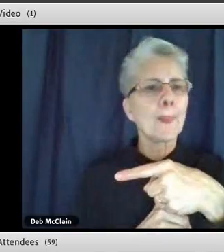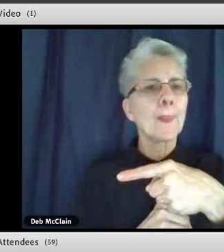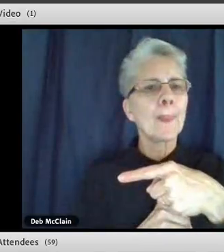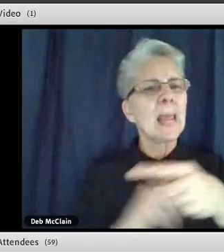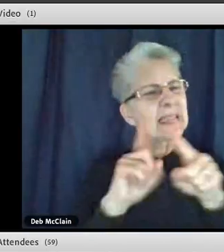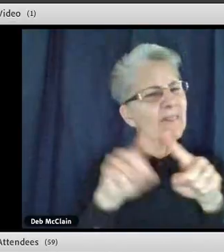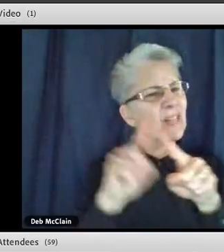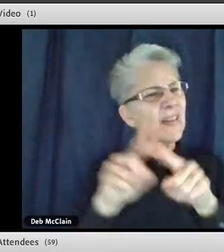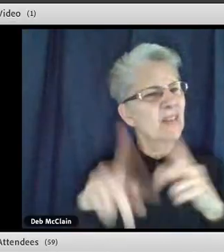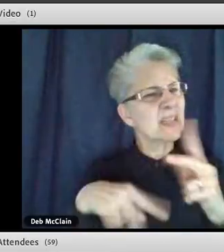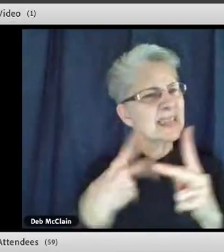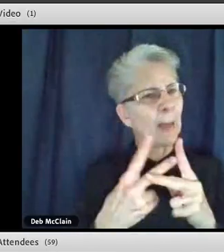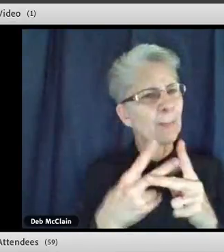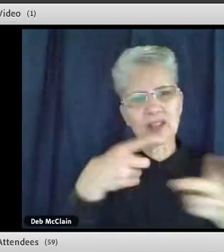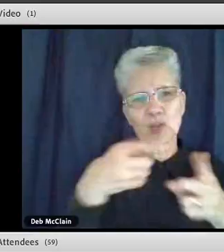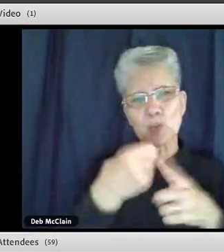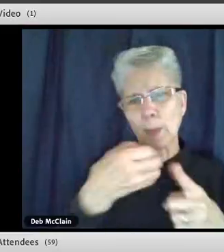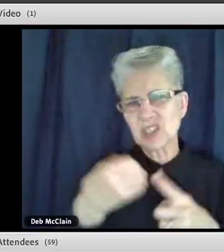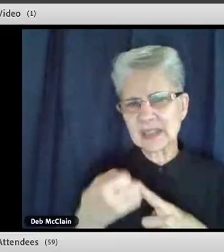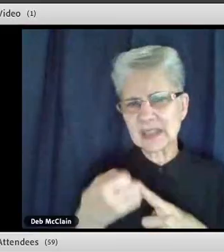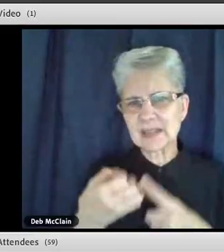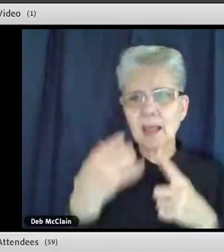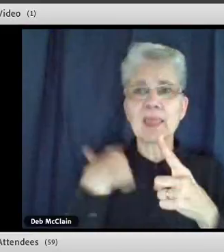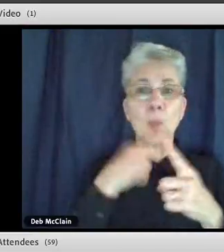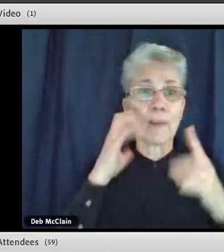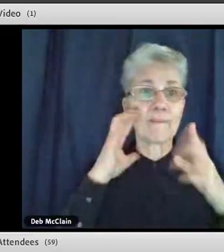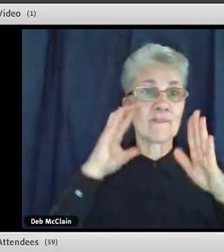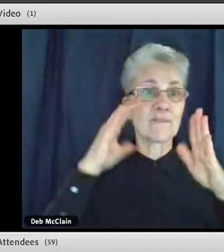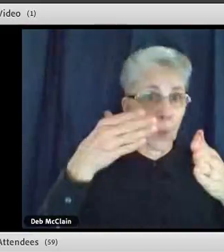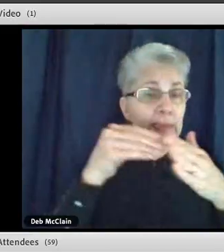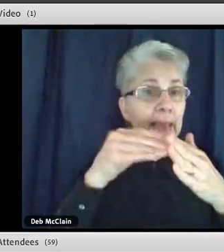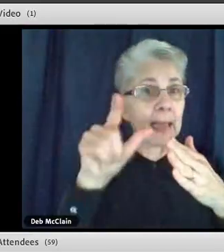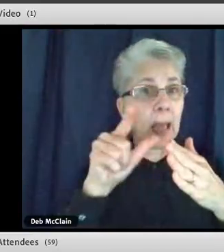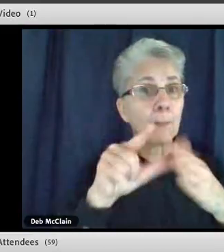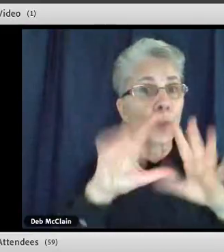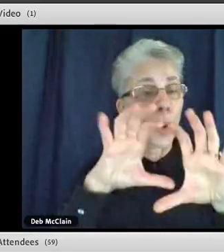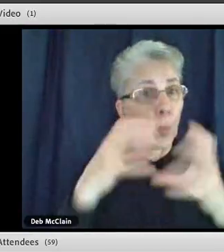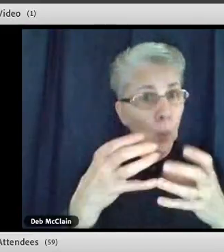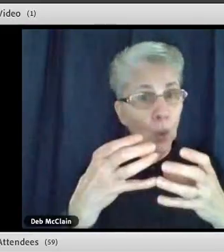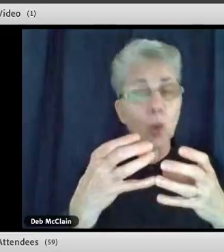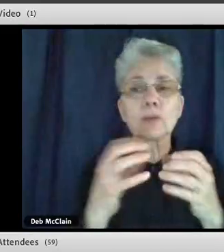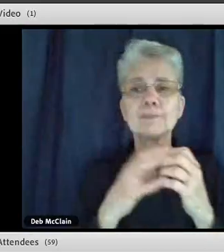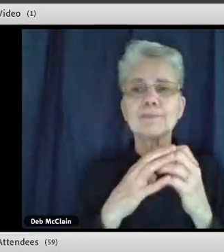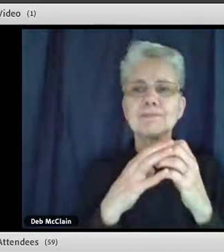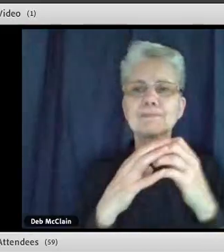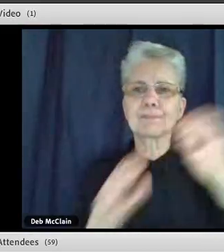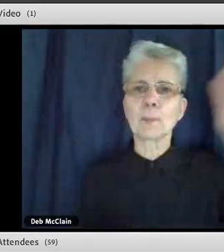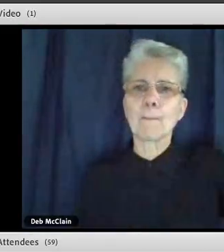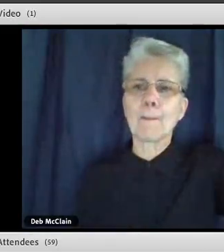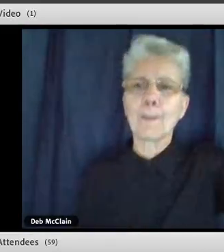types of description that we focus on in the library world. The